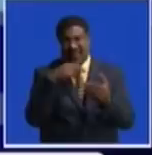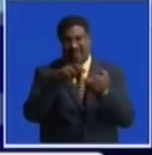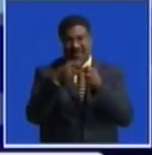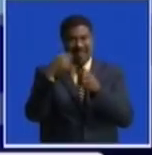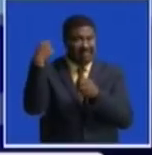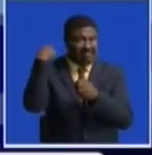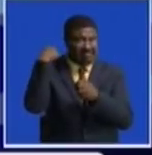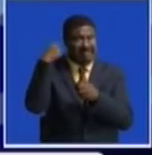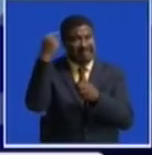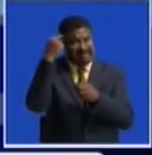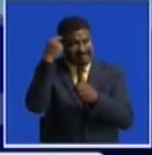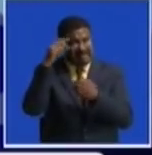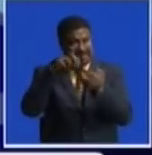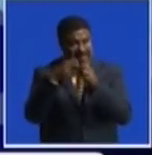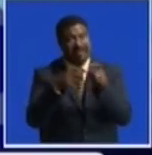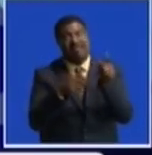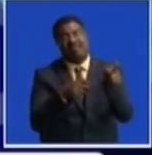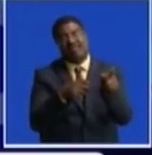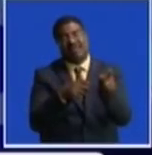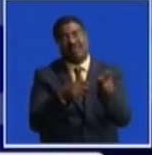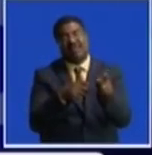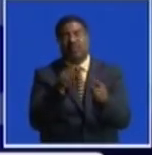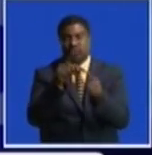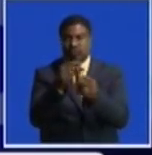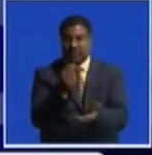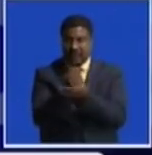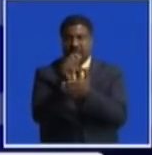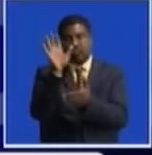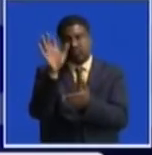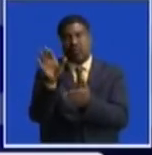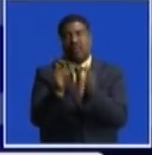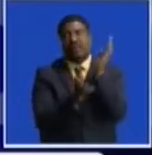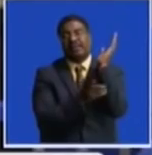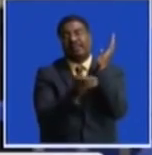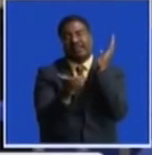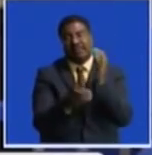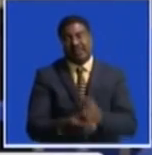spina bifida cases to assist the neurosurgeon department. Here's a report.